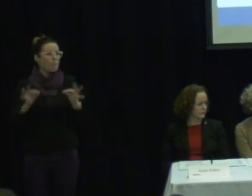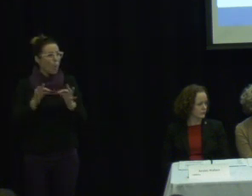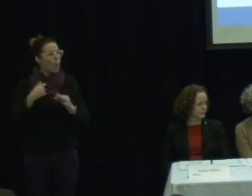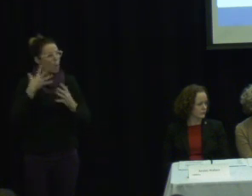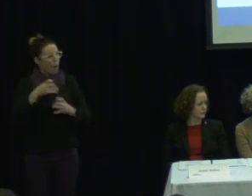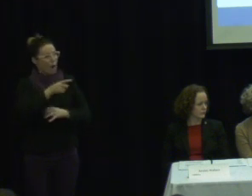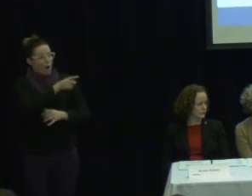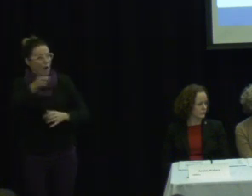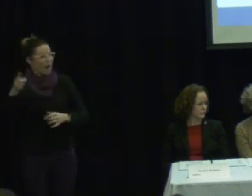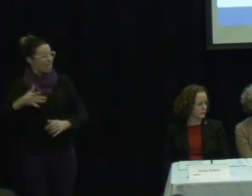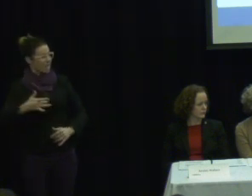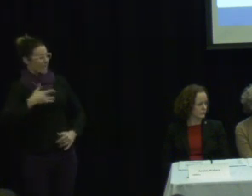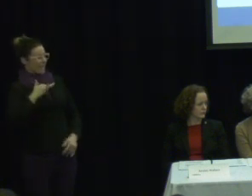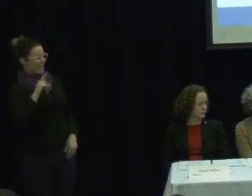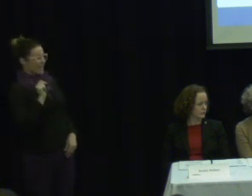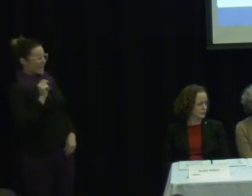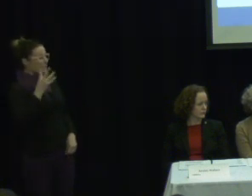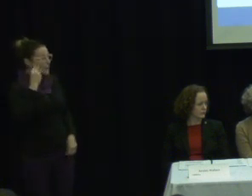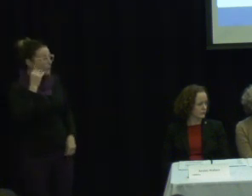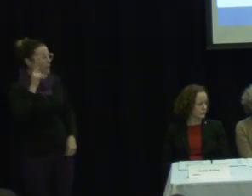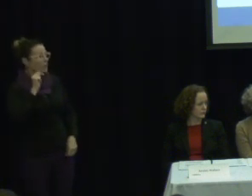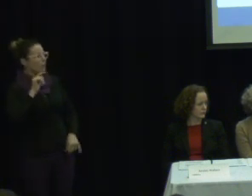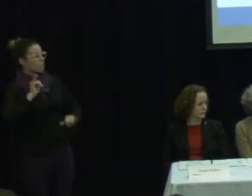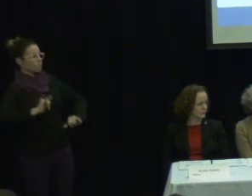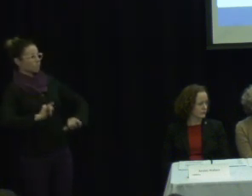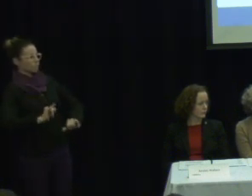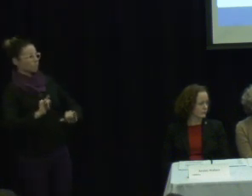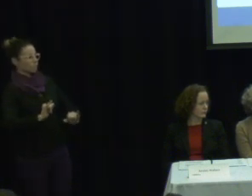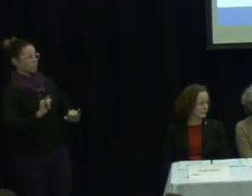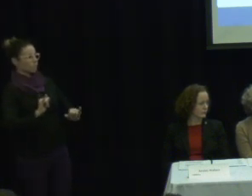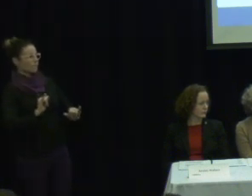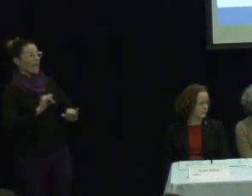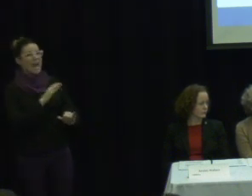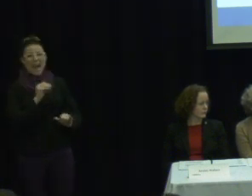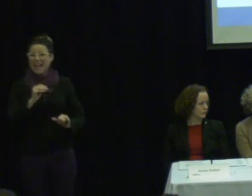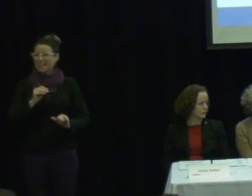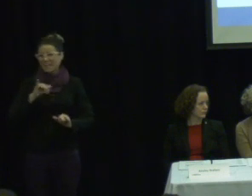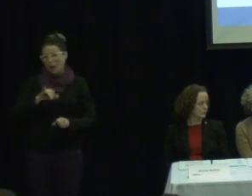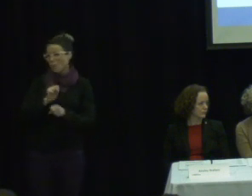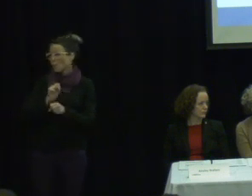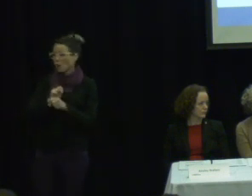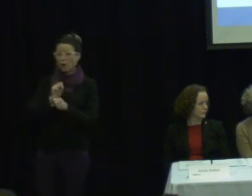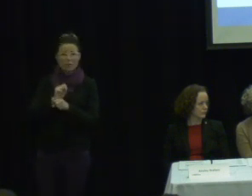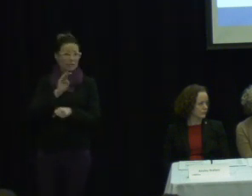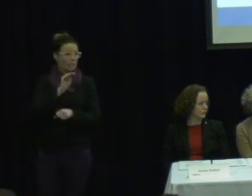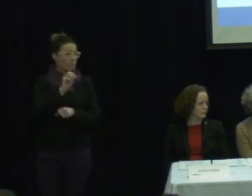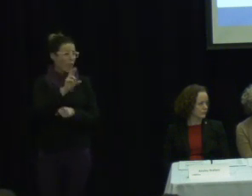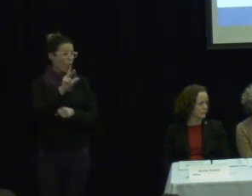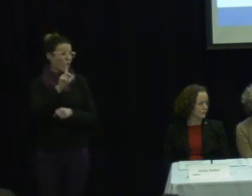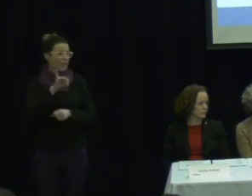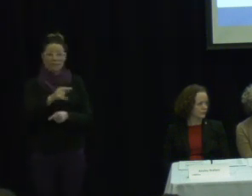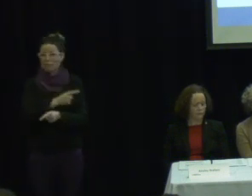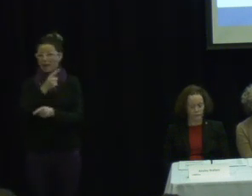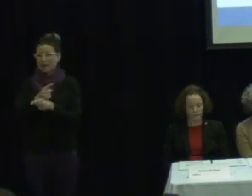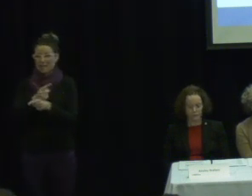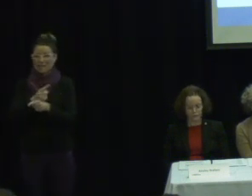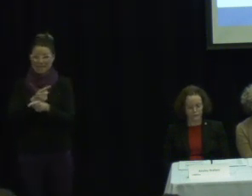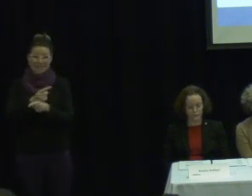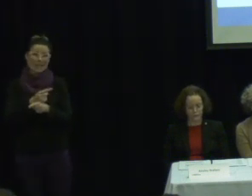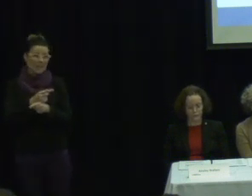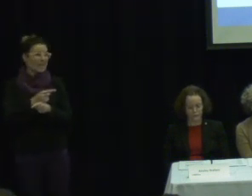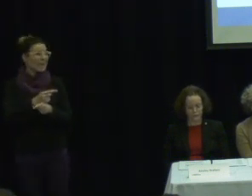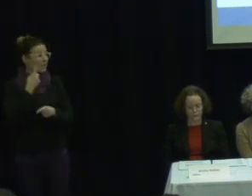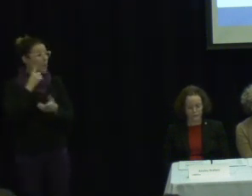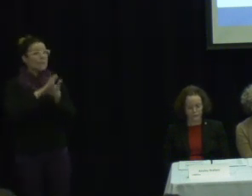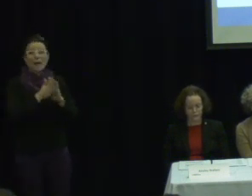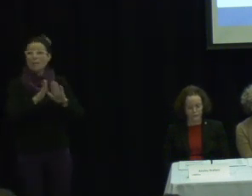good for our retention and all that stuff, but more importantly, it's the morally right thing to do. A great university has to be strong about this, and we'll talk about those details